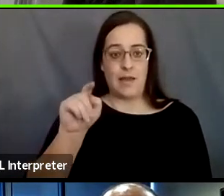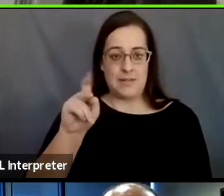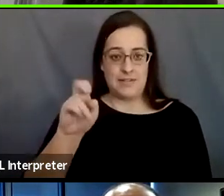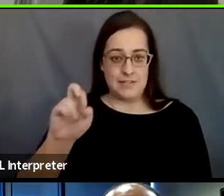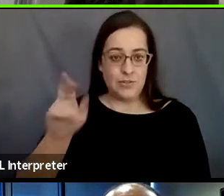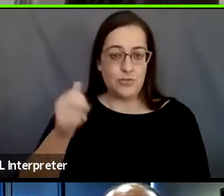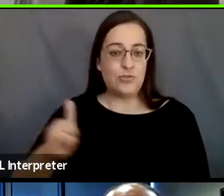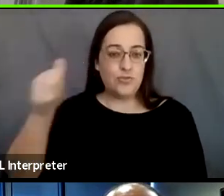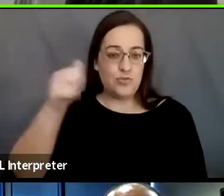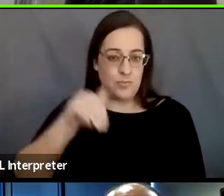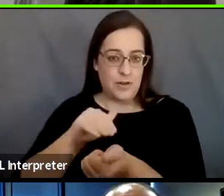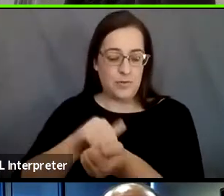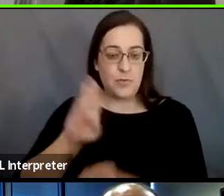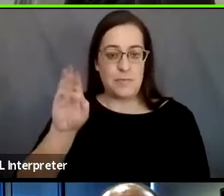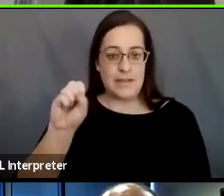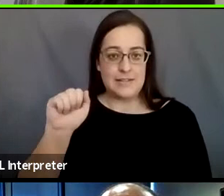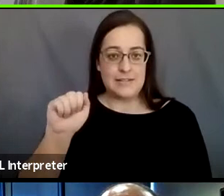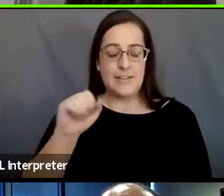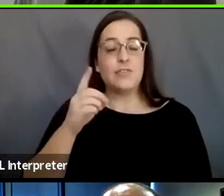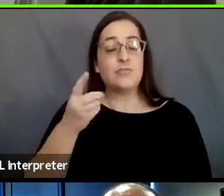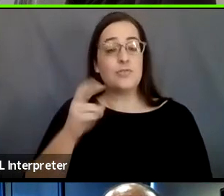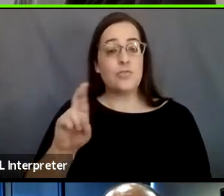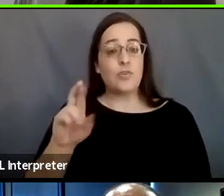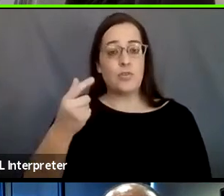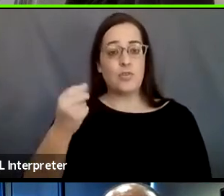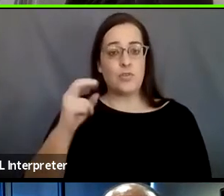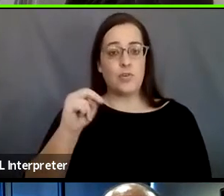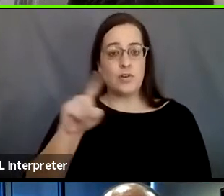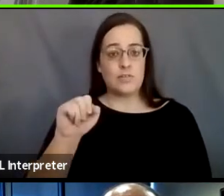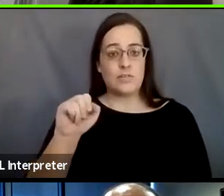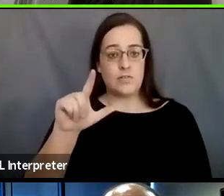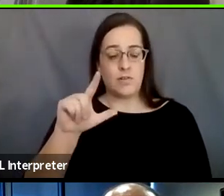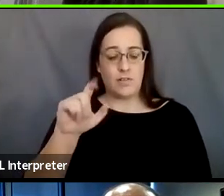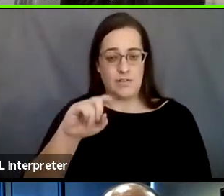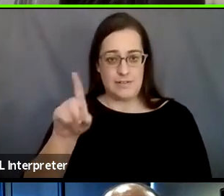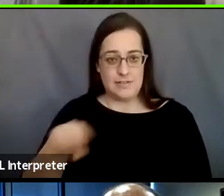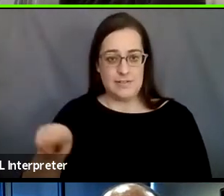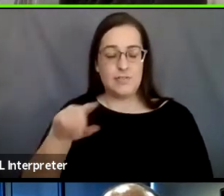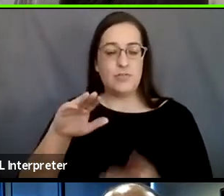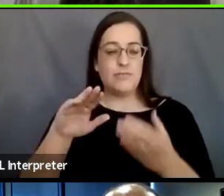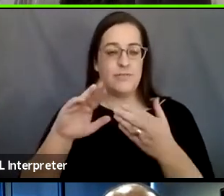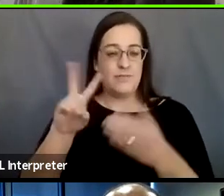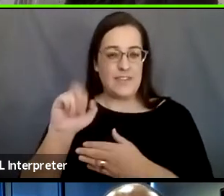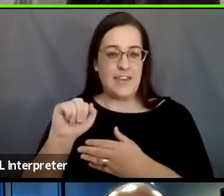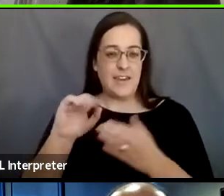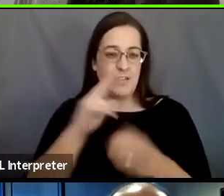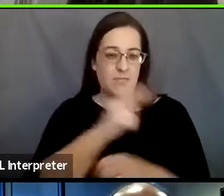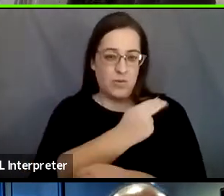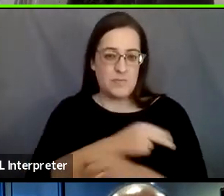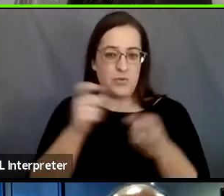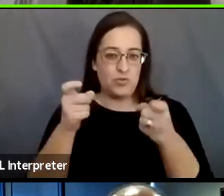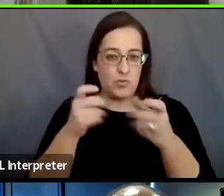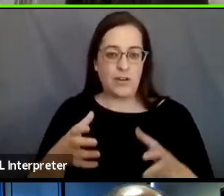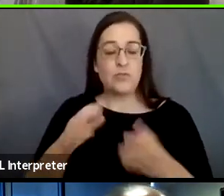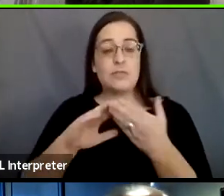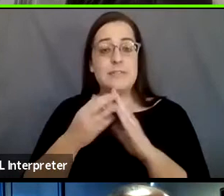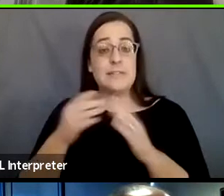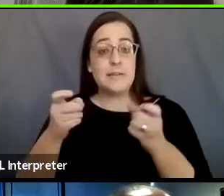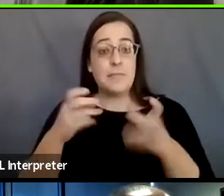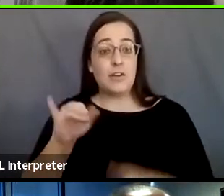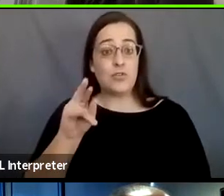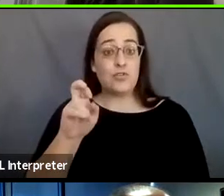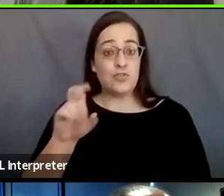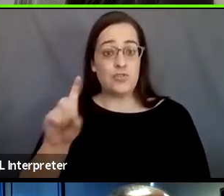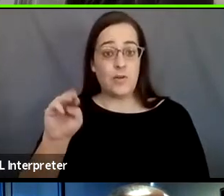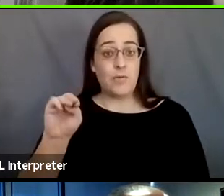for BSA, Dr. Rodney Gonzalez, Director of the Amarillo VA, and City Manager Jared Miller. We're going to open up to our panel to make some